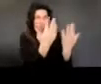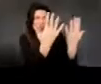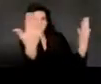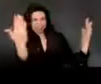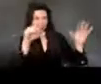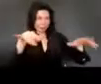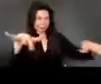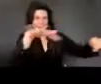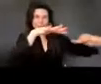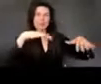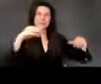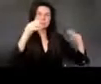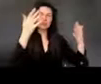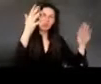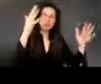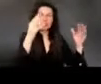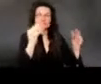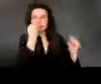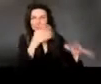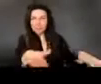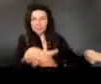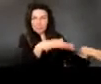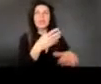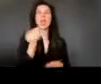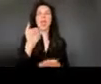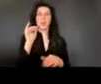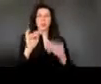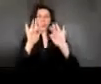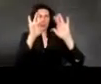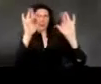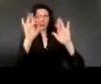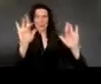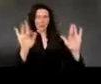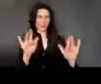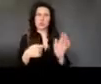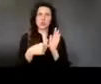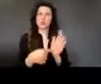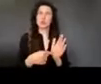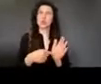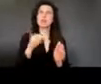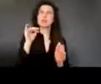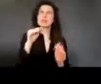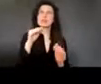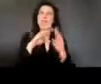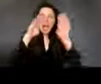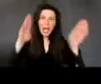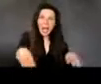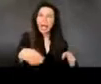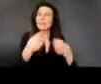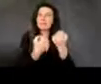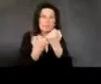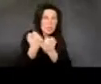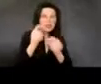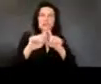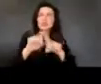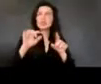of absent negative space forms that show structures no longer present. But then in some